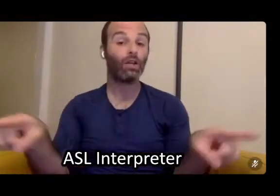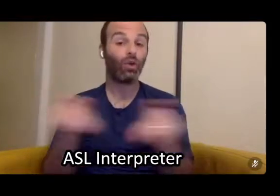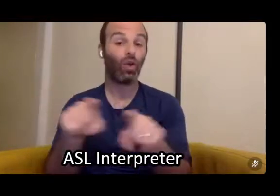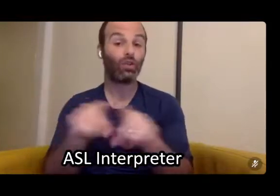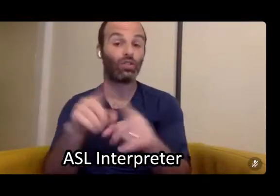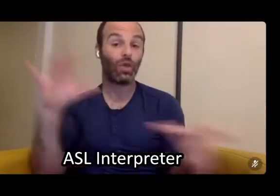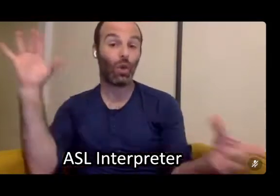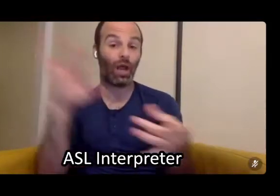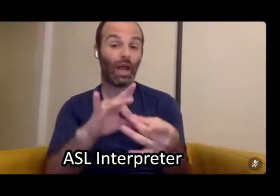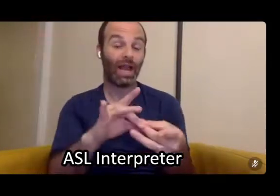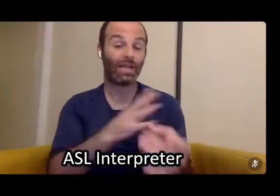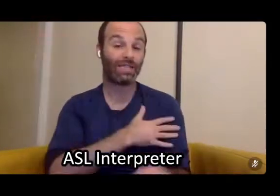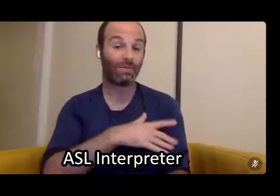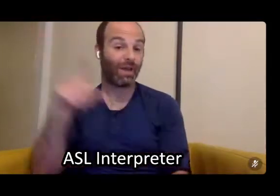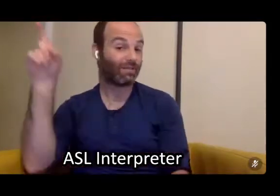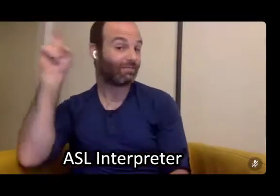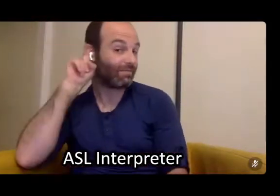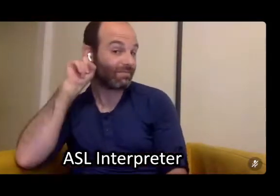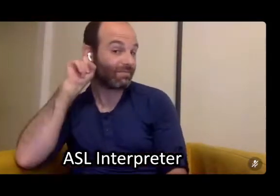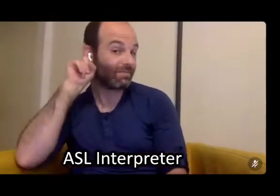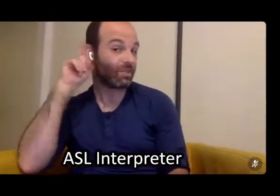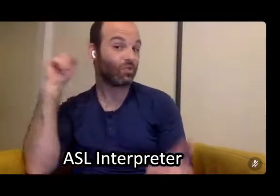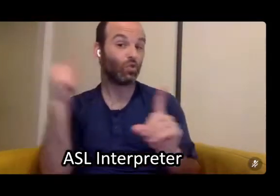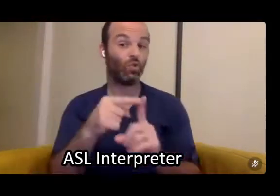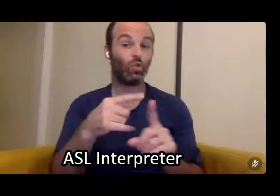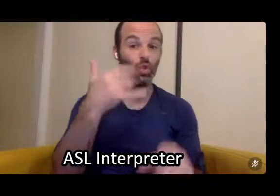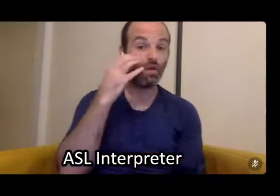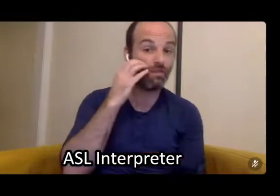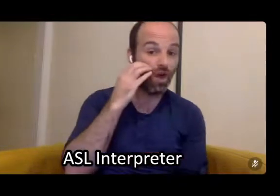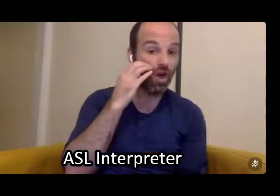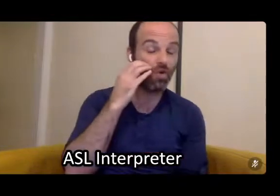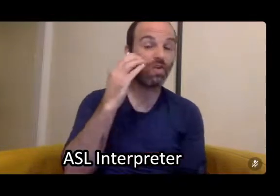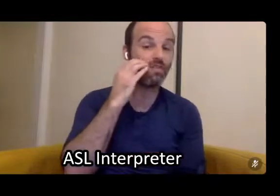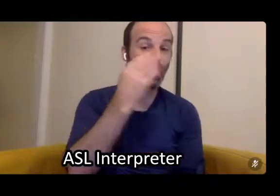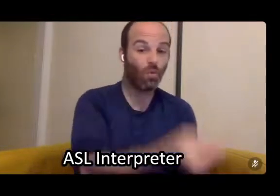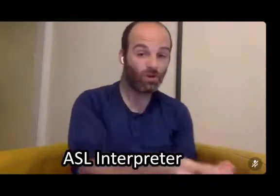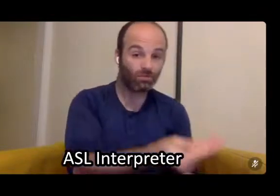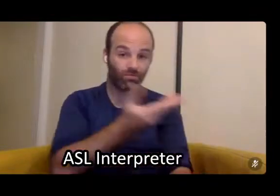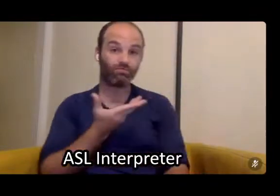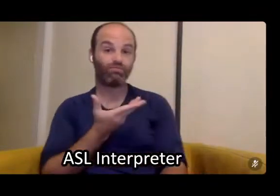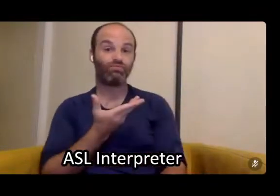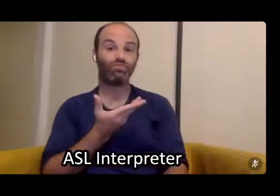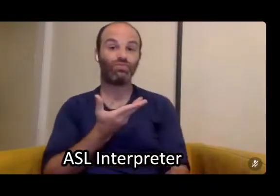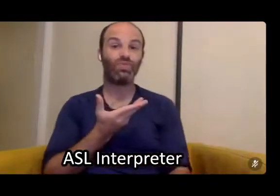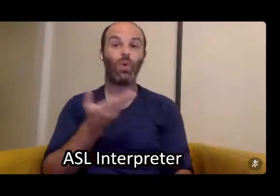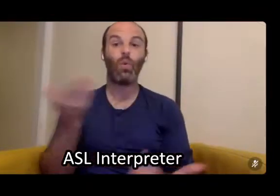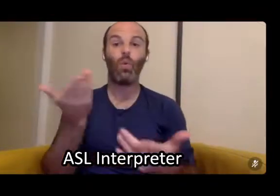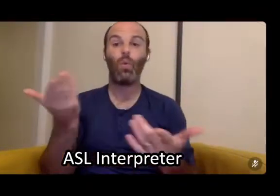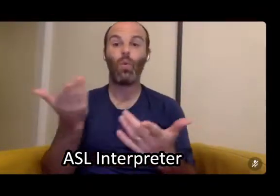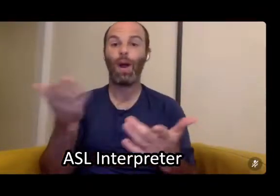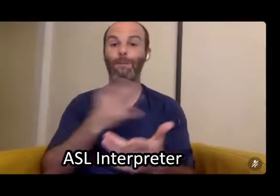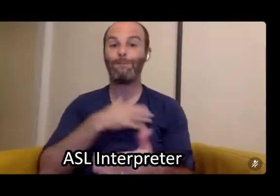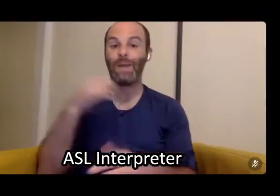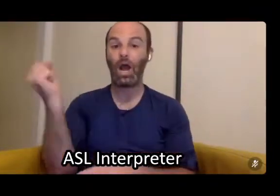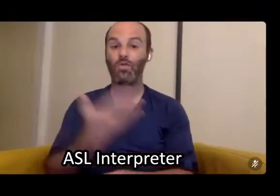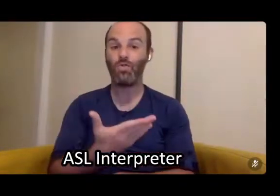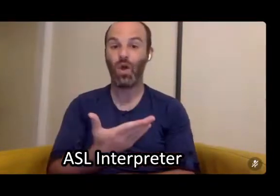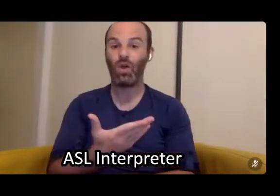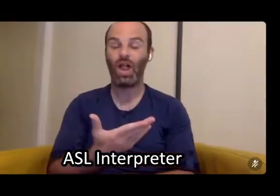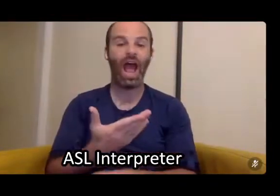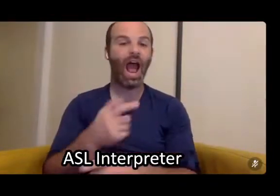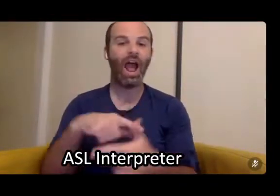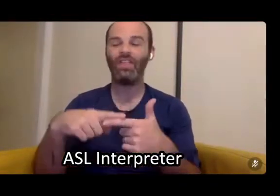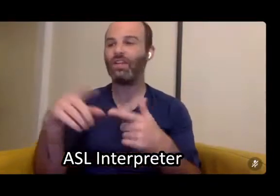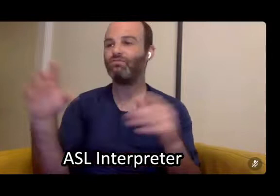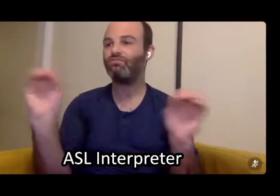I can roll the dice. It will tell me what's being said, and no one will be the wiser that I have any disability. I think that's